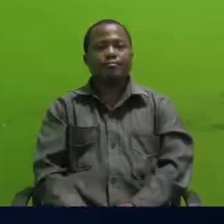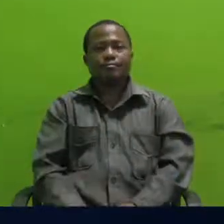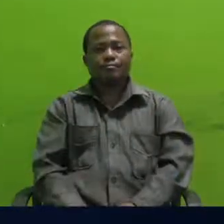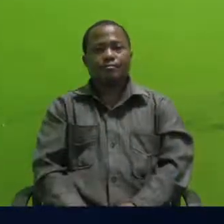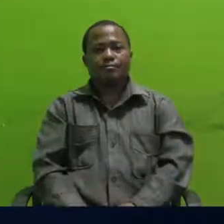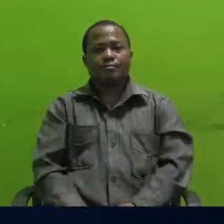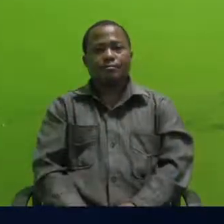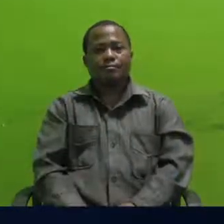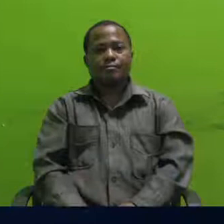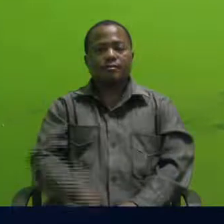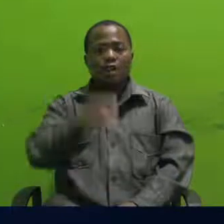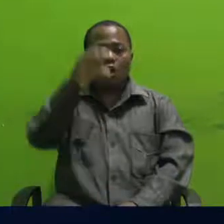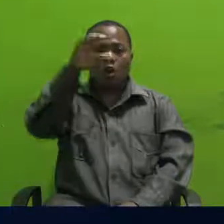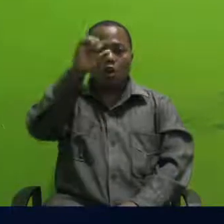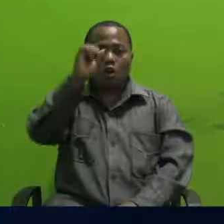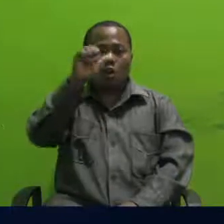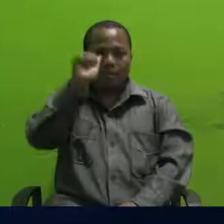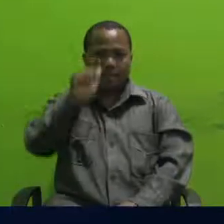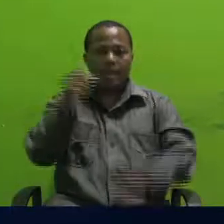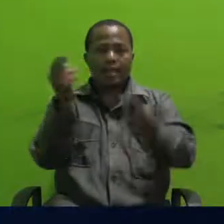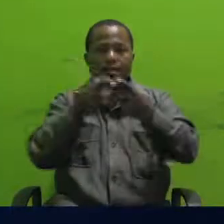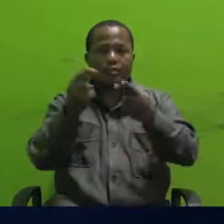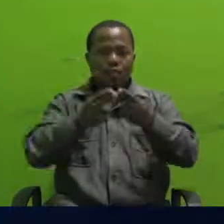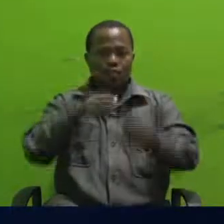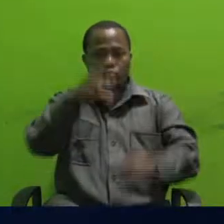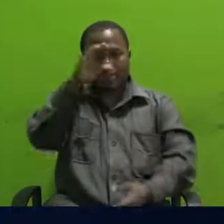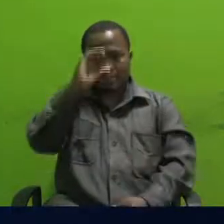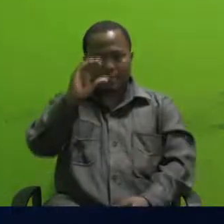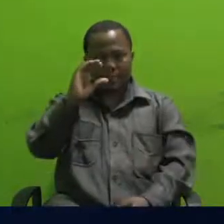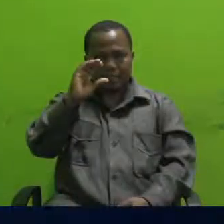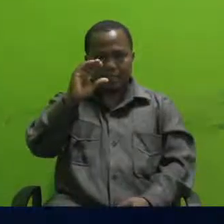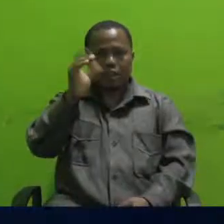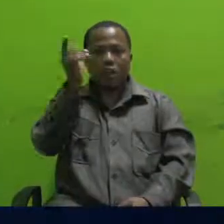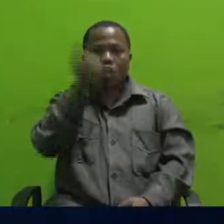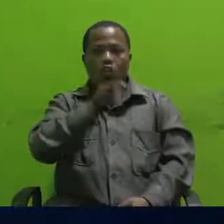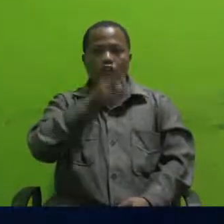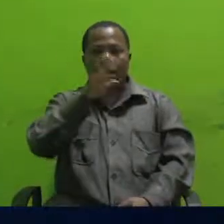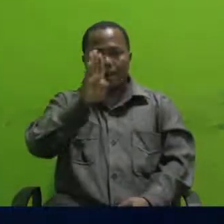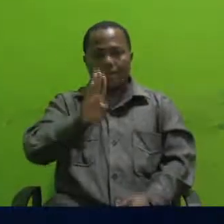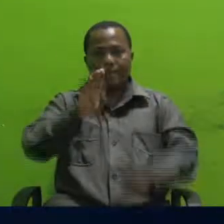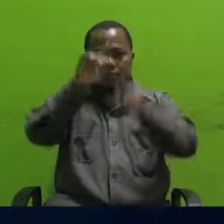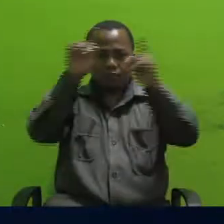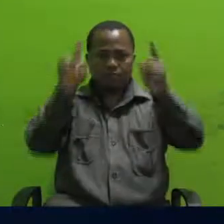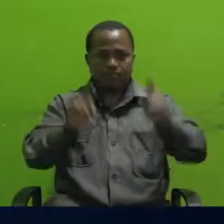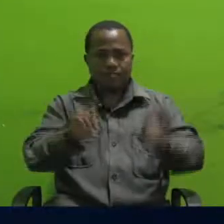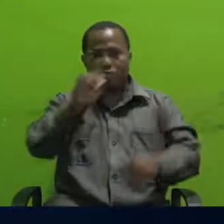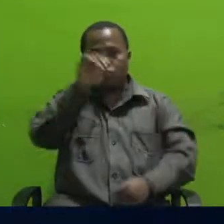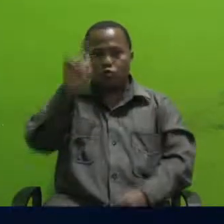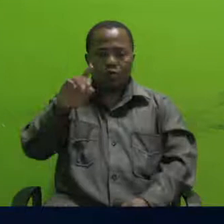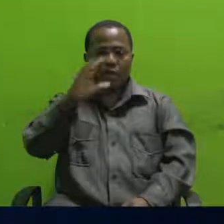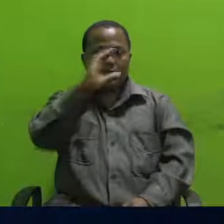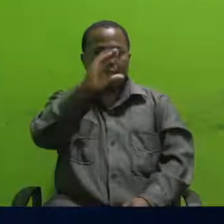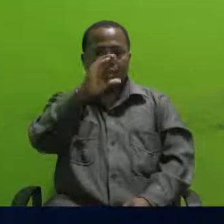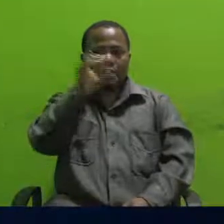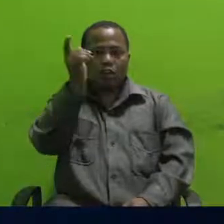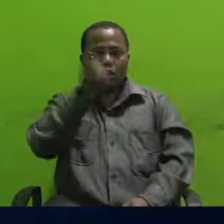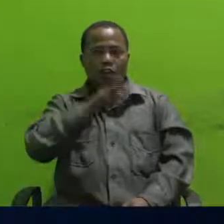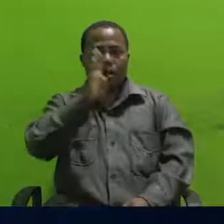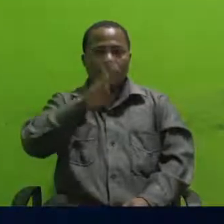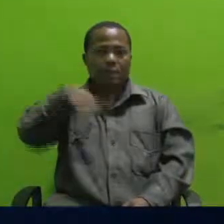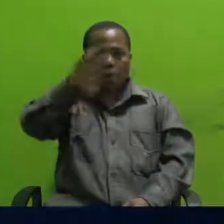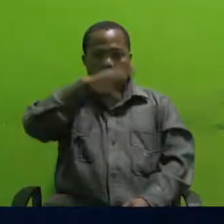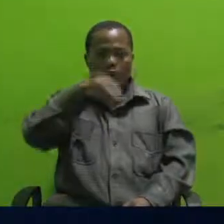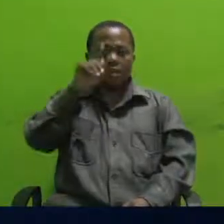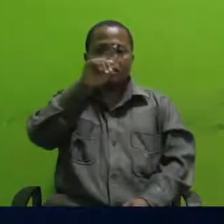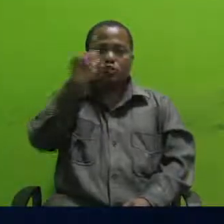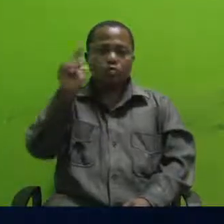square. Cos squared A is equal to C over B square. C over B, the